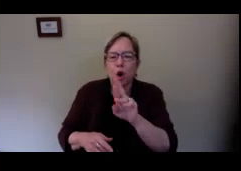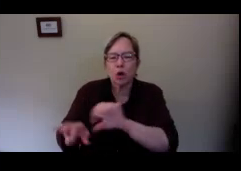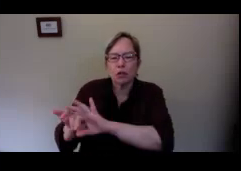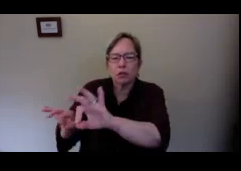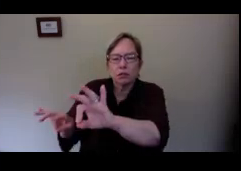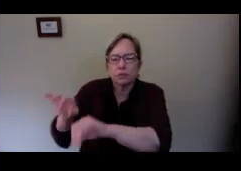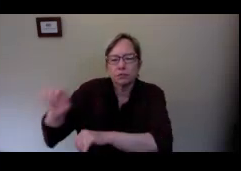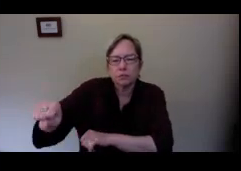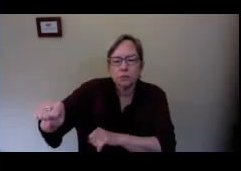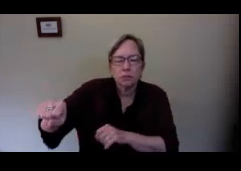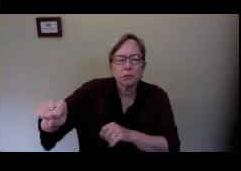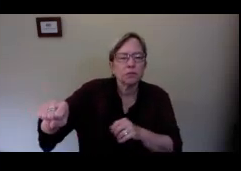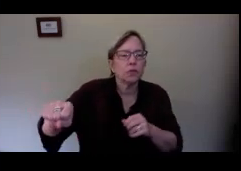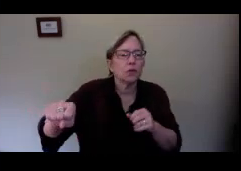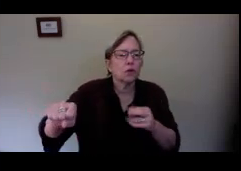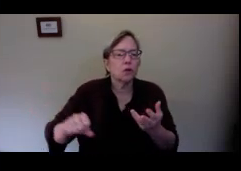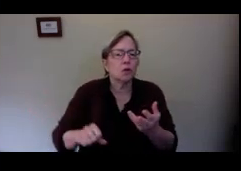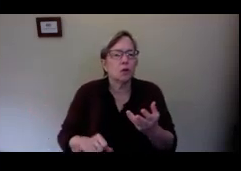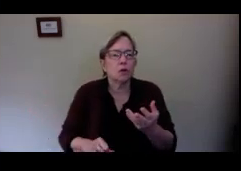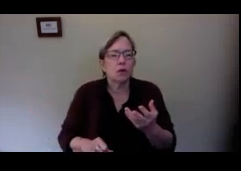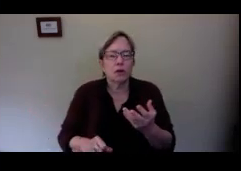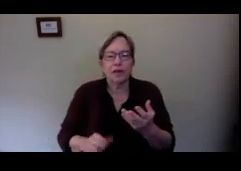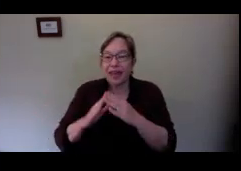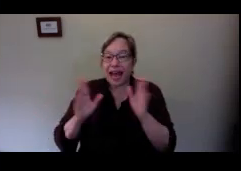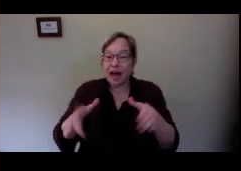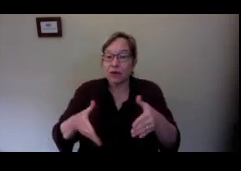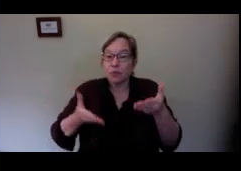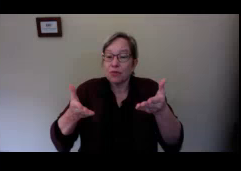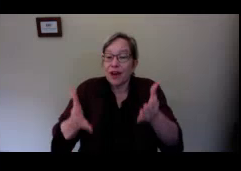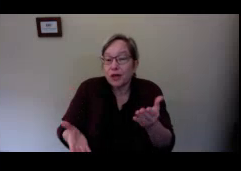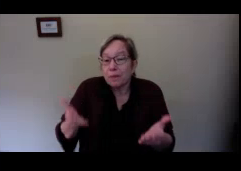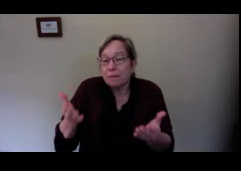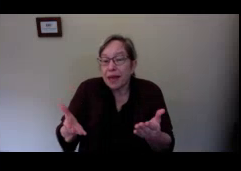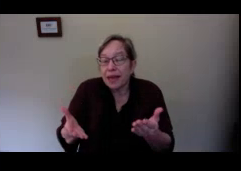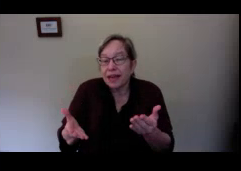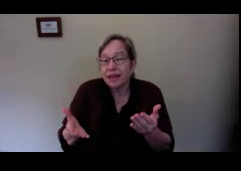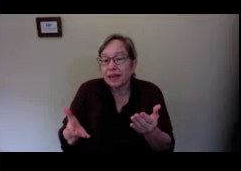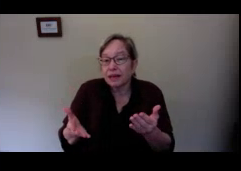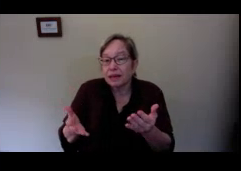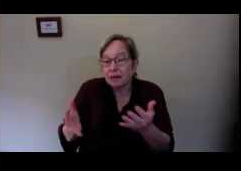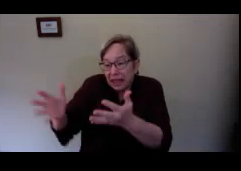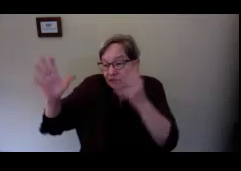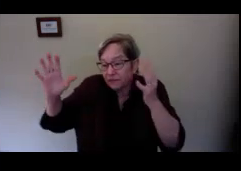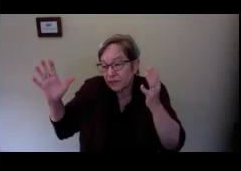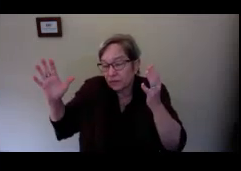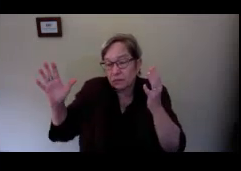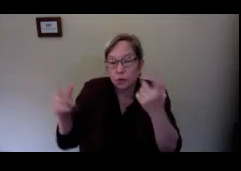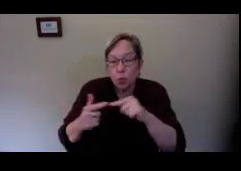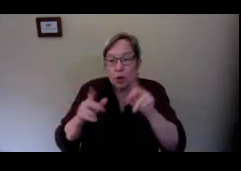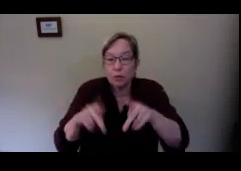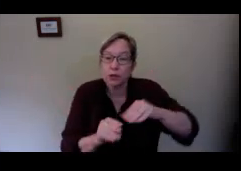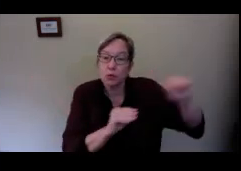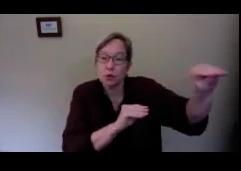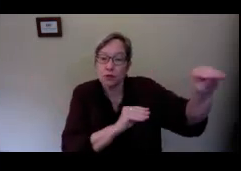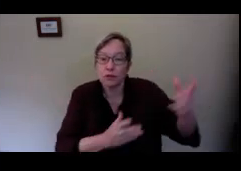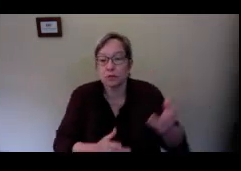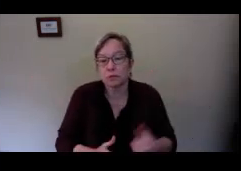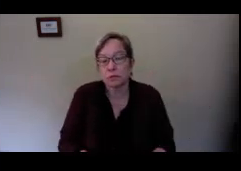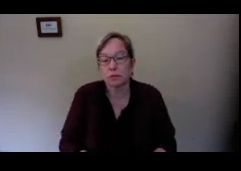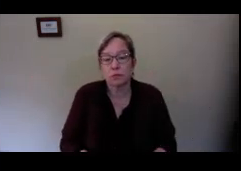something that the uh, housing provider may leave in place when someone